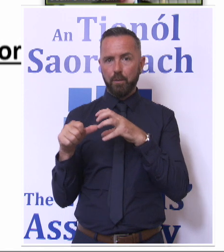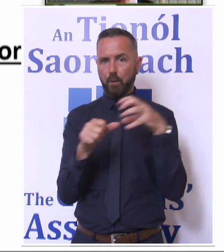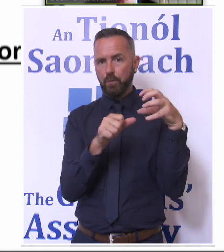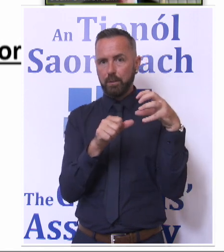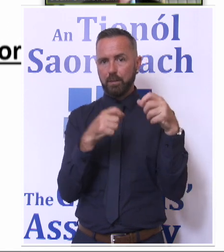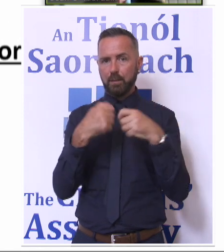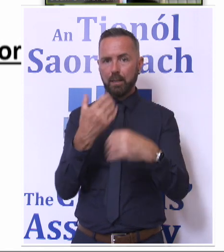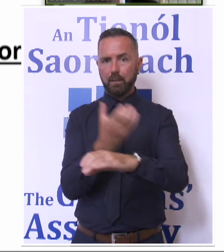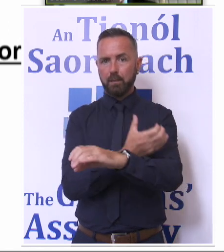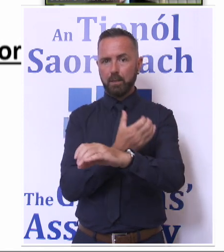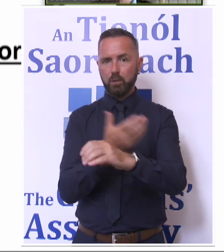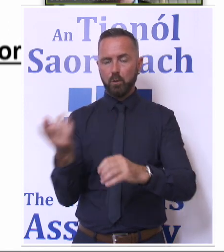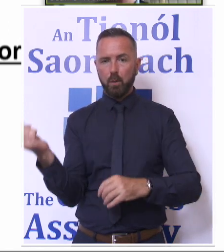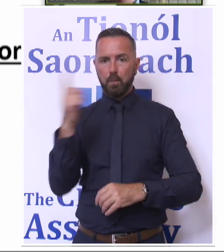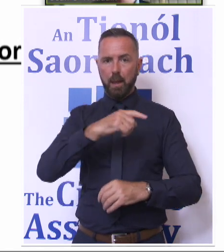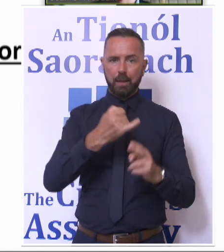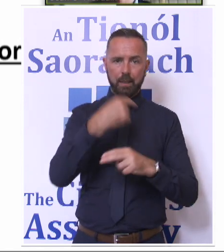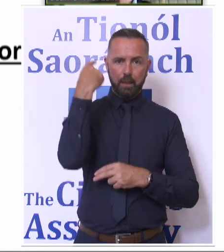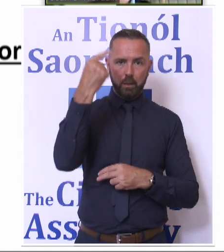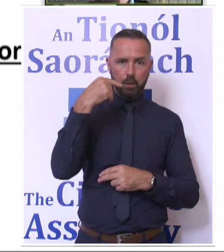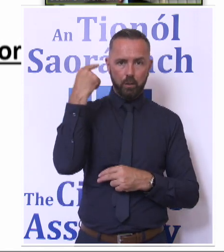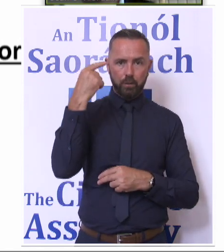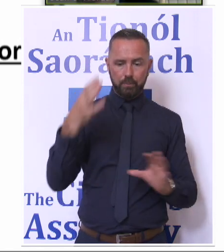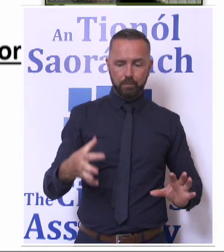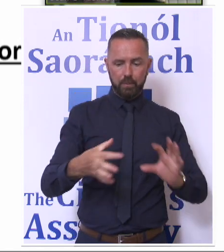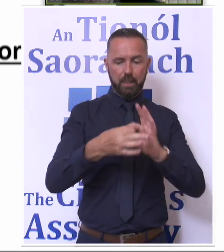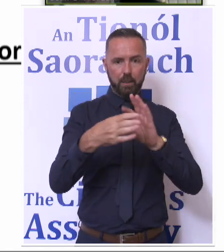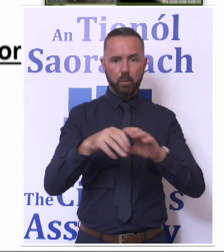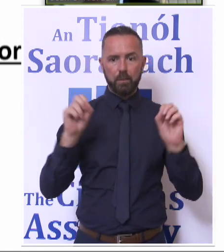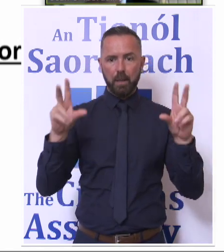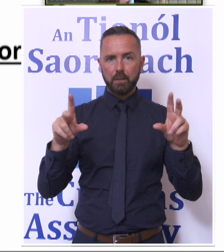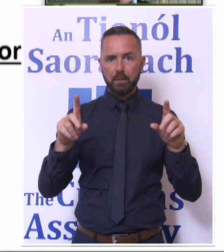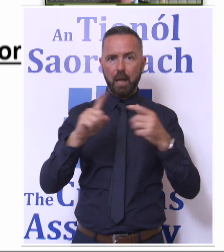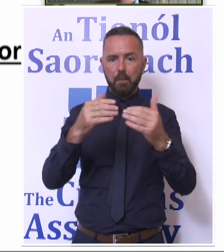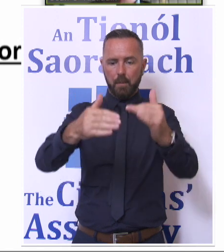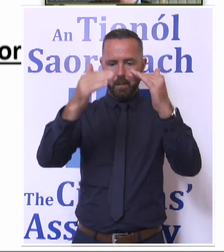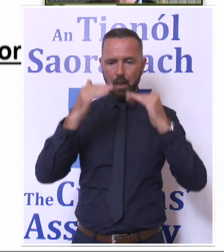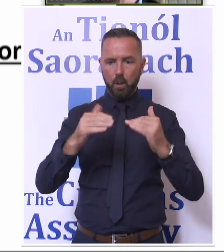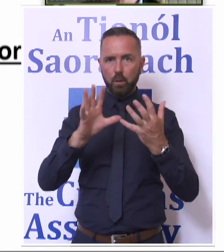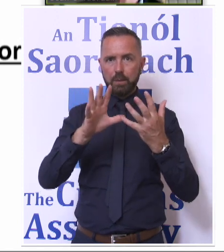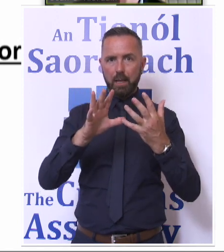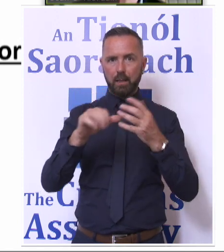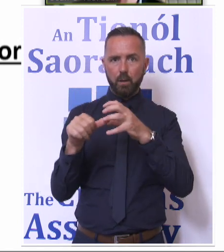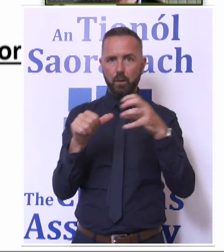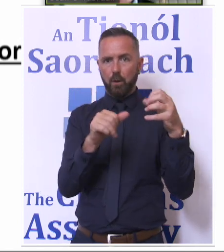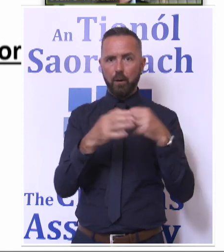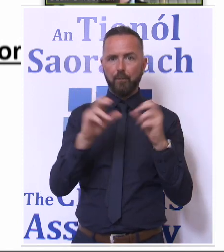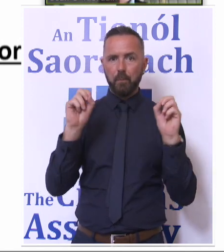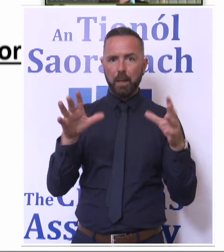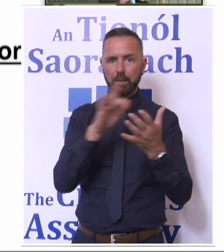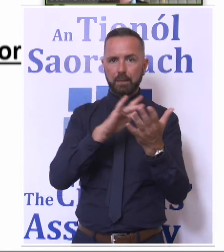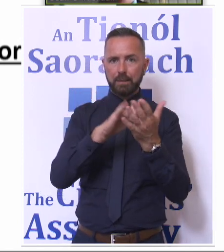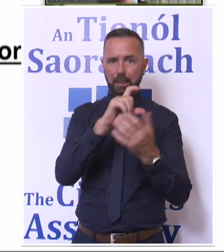that continue, like in London, to exist within Manchester, and indeed below the 10 authorities of say, Manchester City Council and so